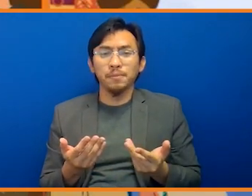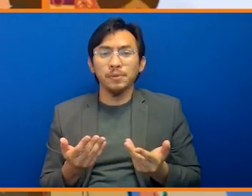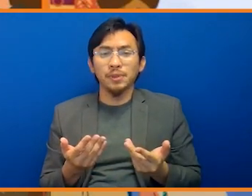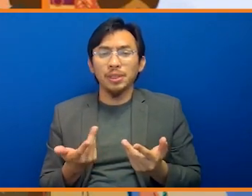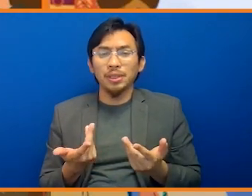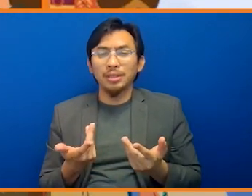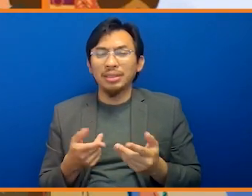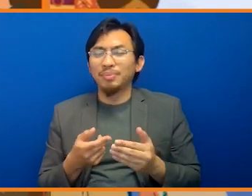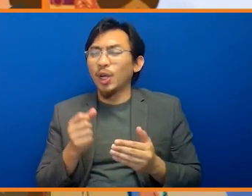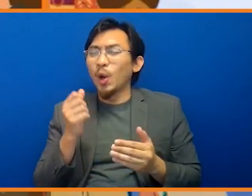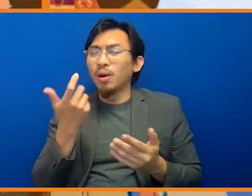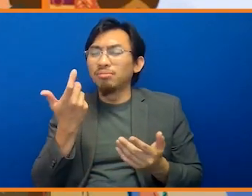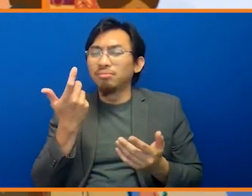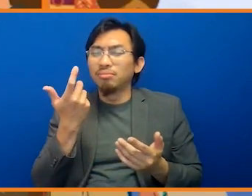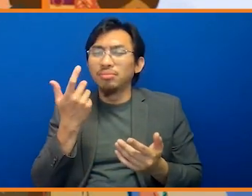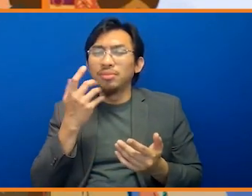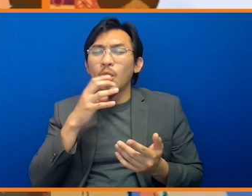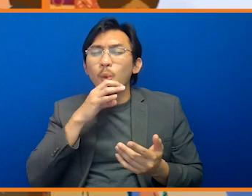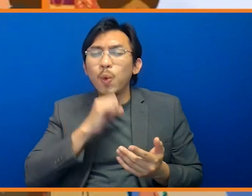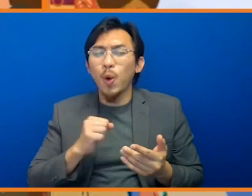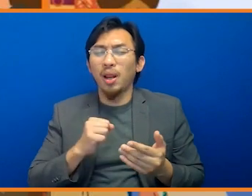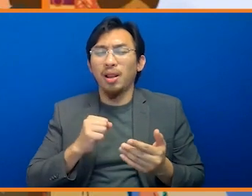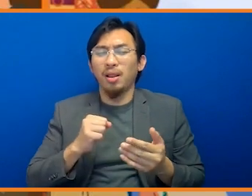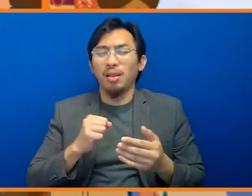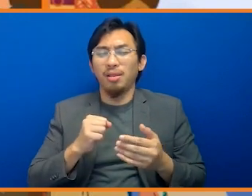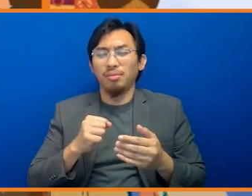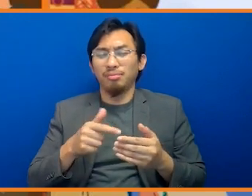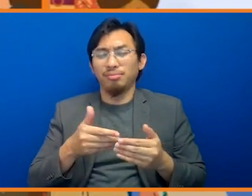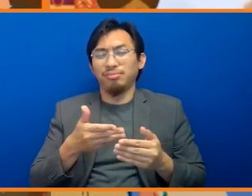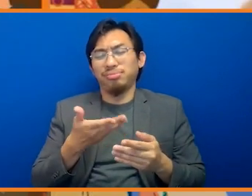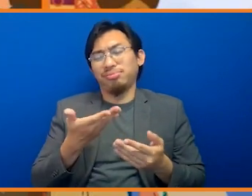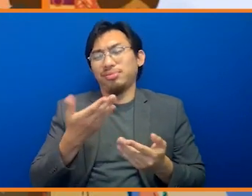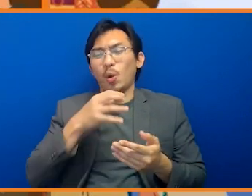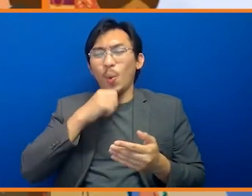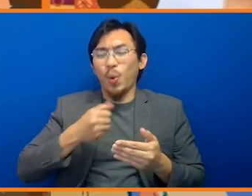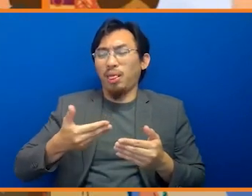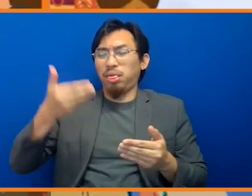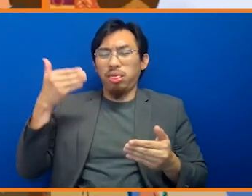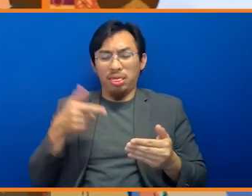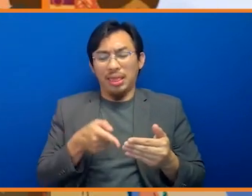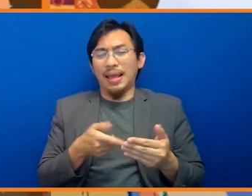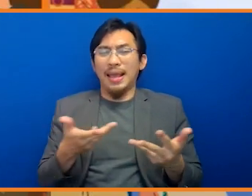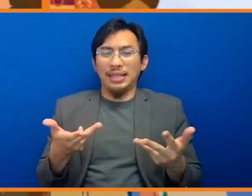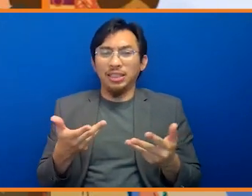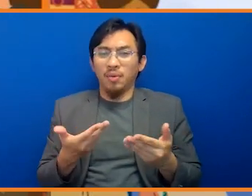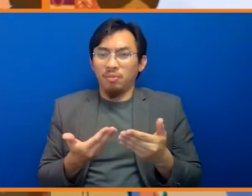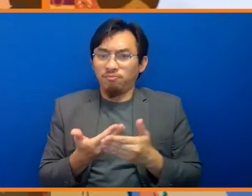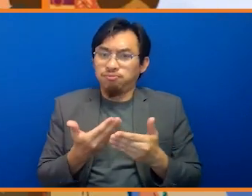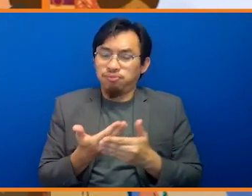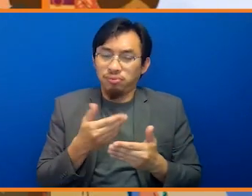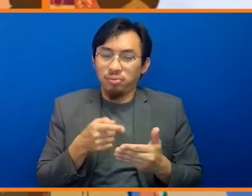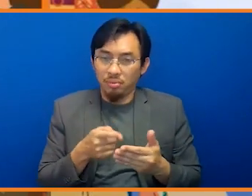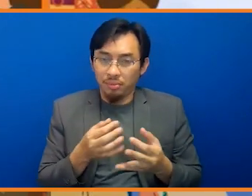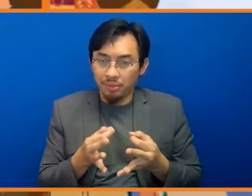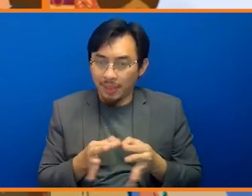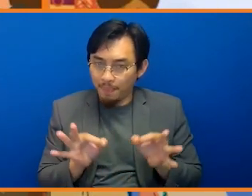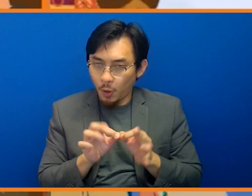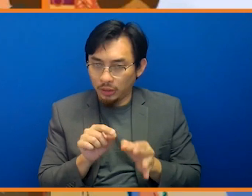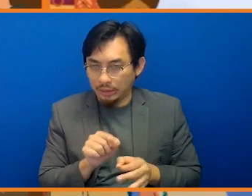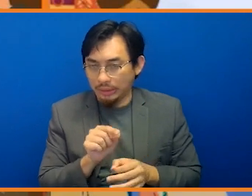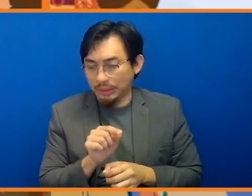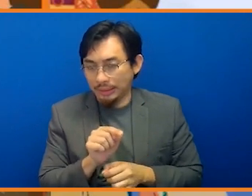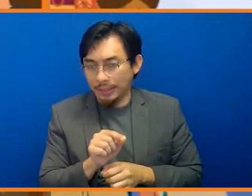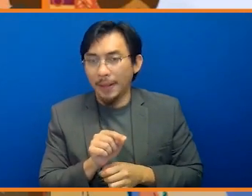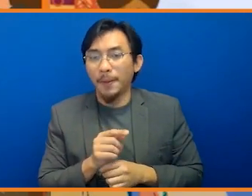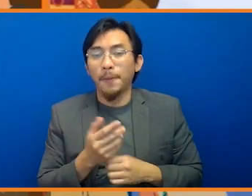that just work under the old version. So that is a very critical